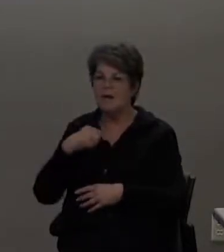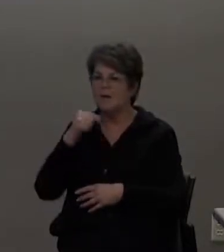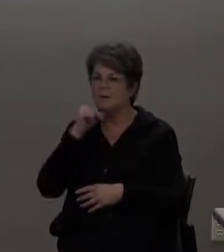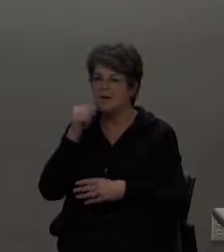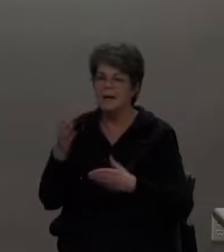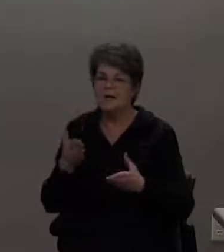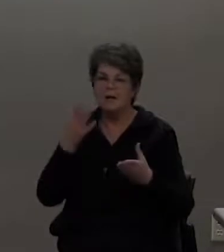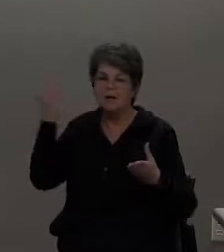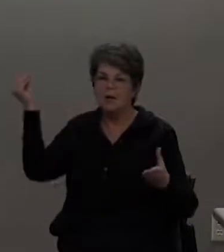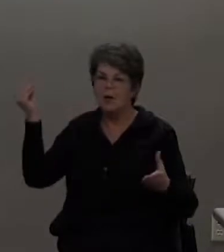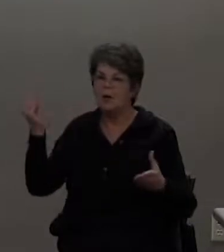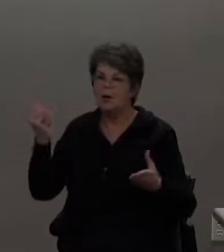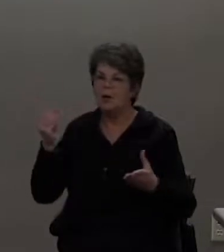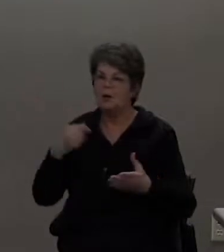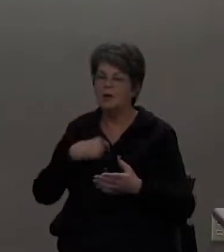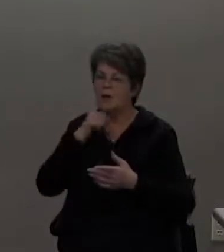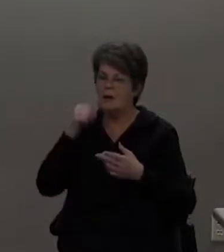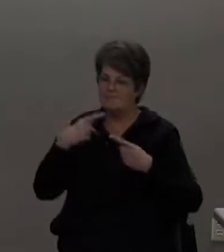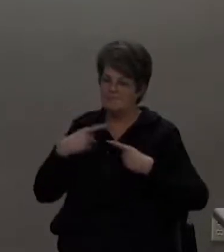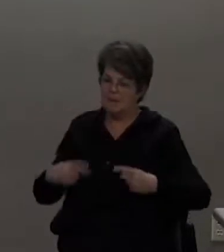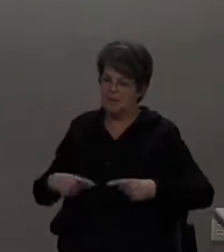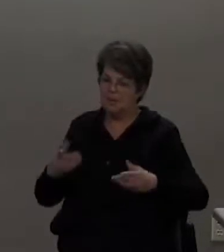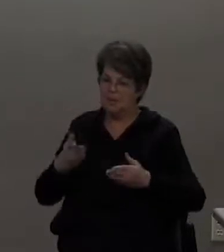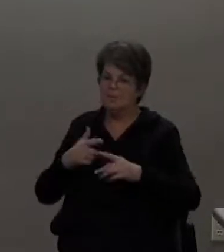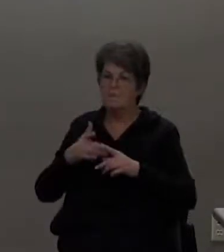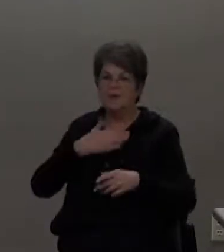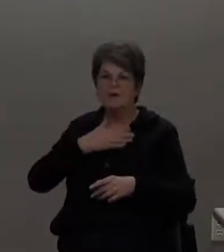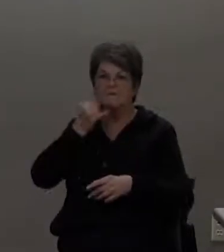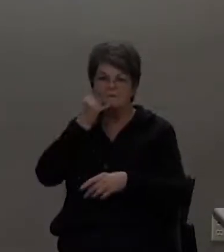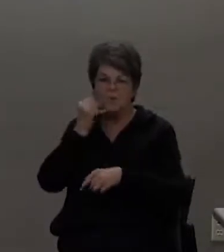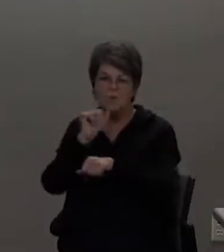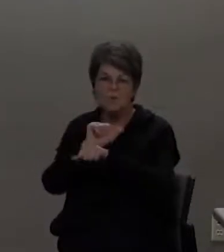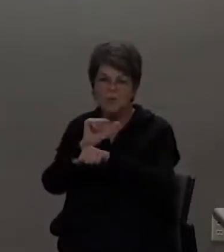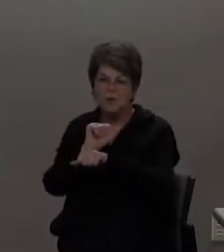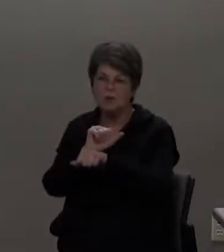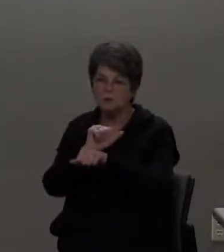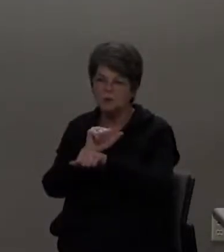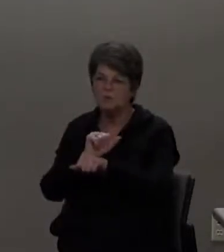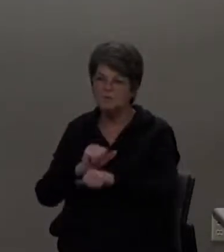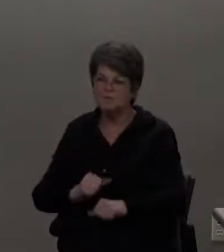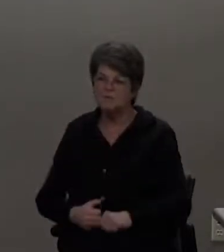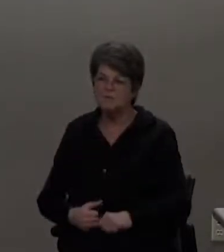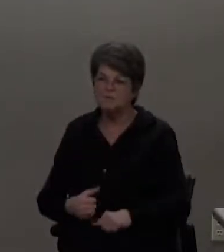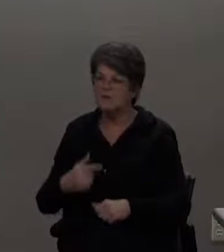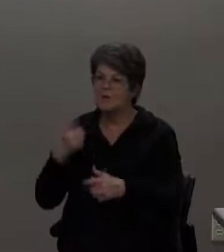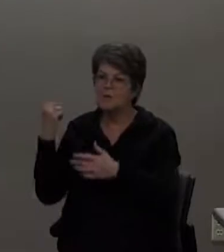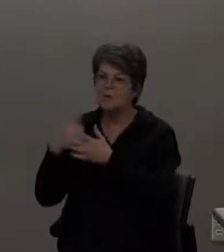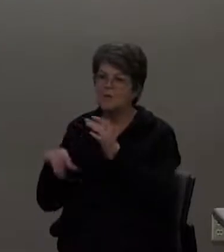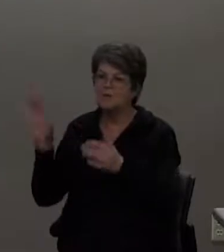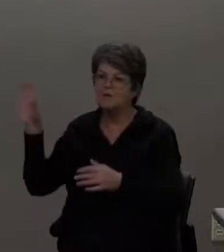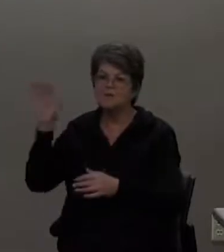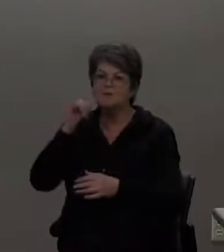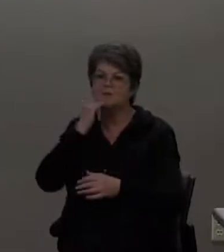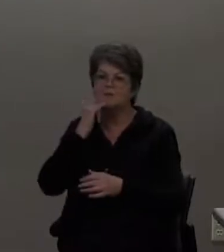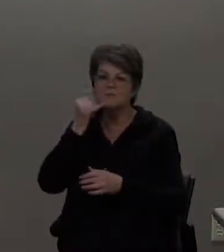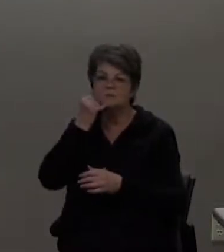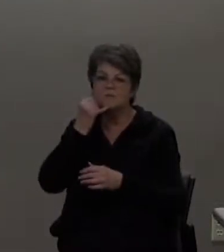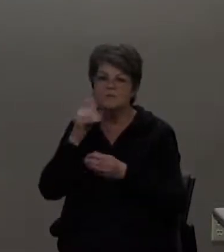here and then gone. I may not be physically here, but my phones work great, and I know yours do too. Huh? What is your